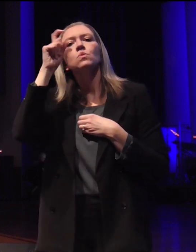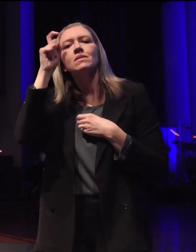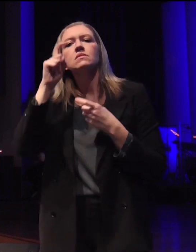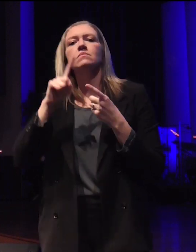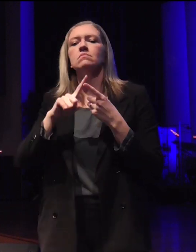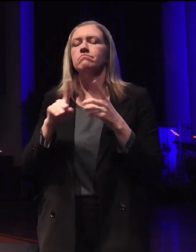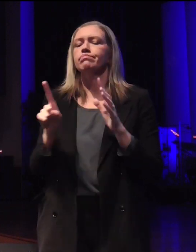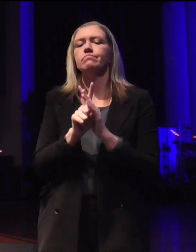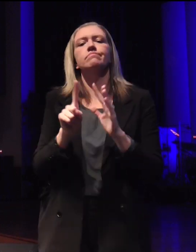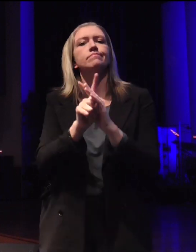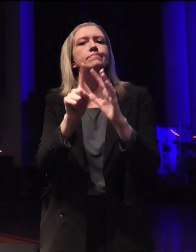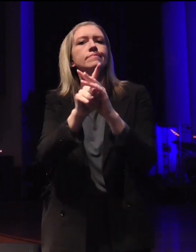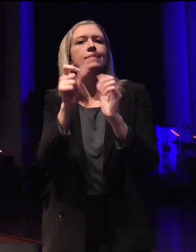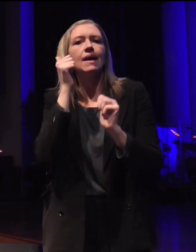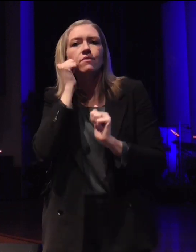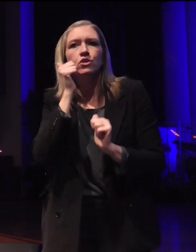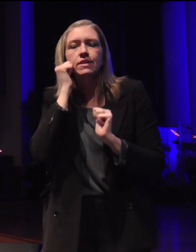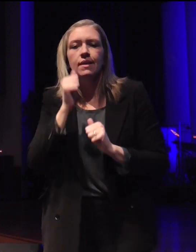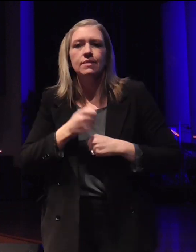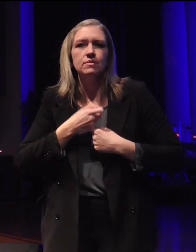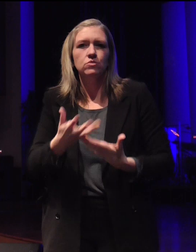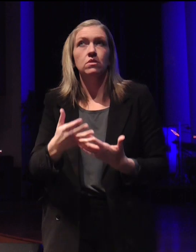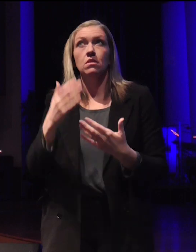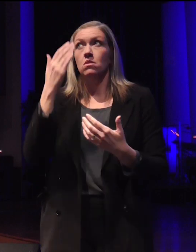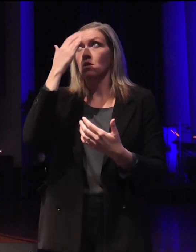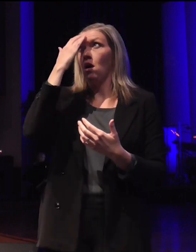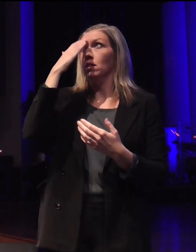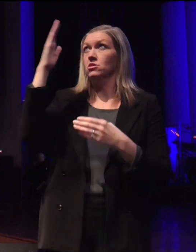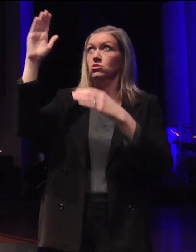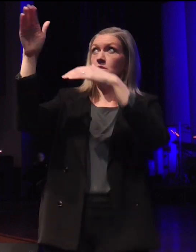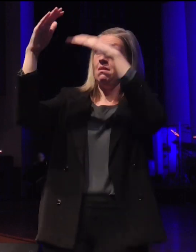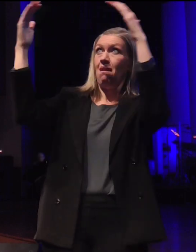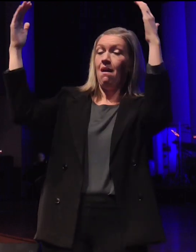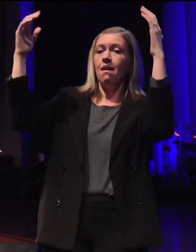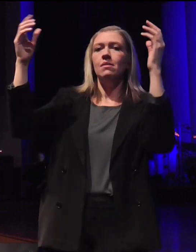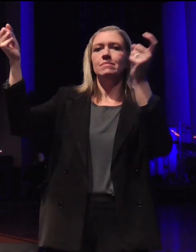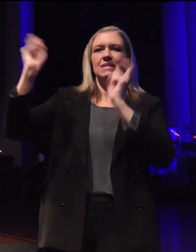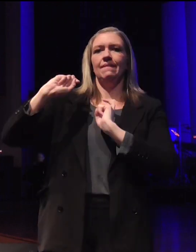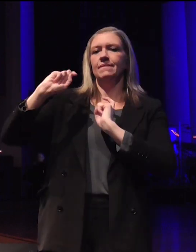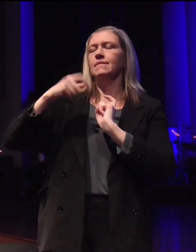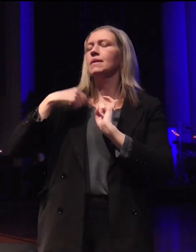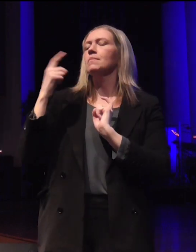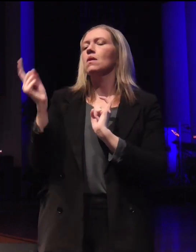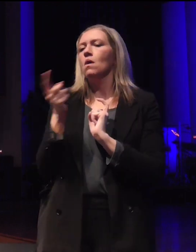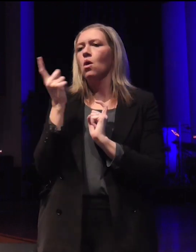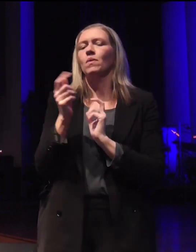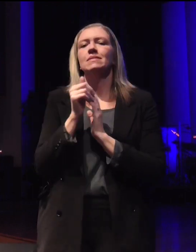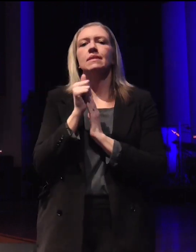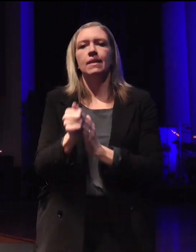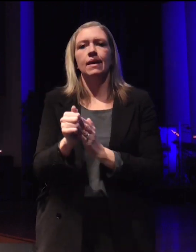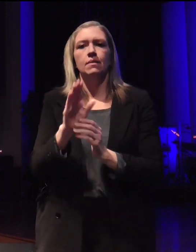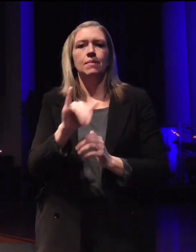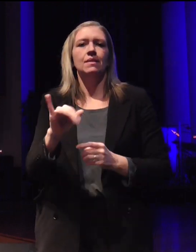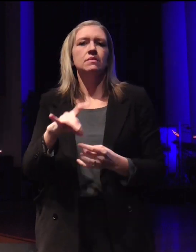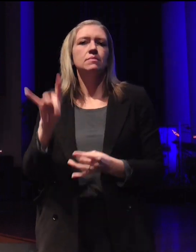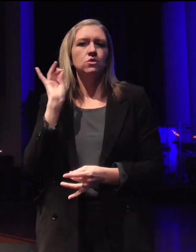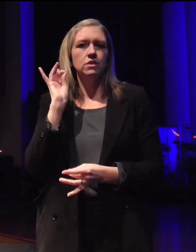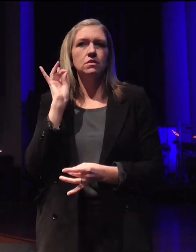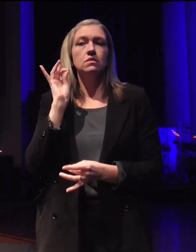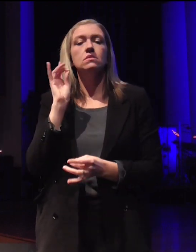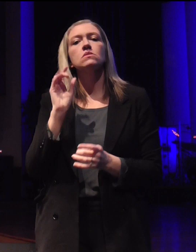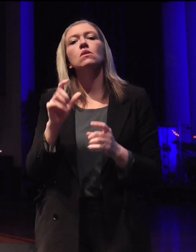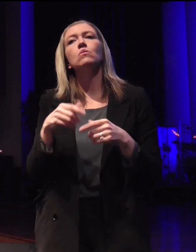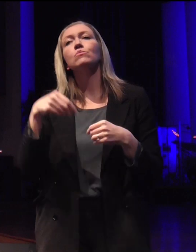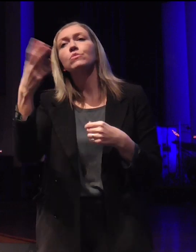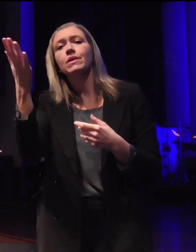daily expression. Knowledge from on high is given to me, and I shall always be led of the Spirit. So take it home, put it